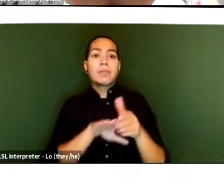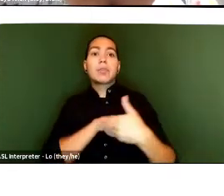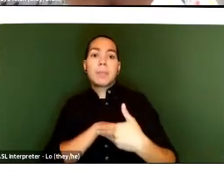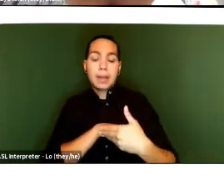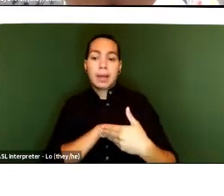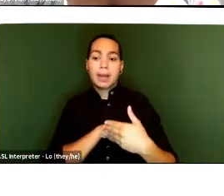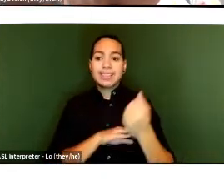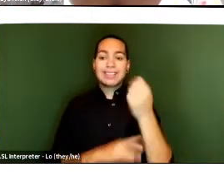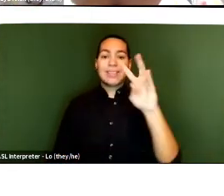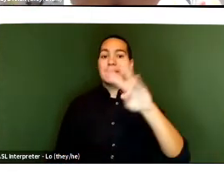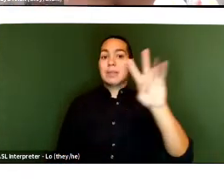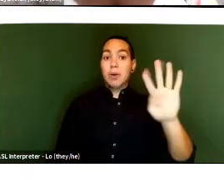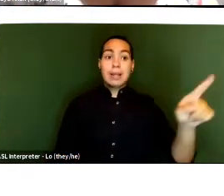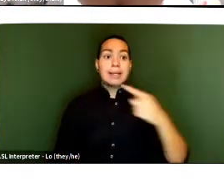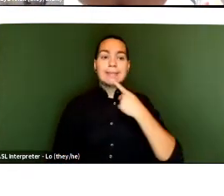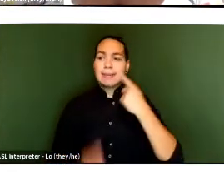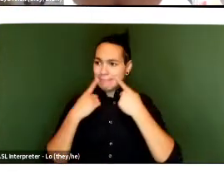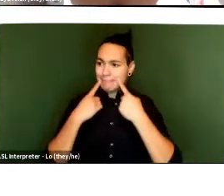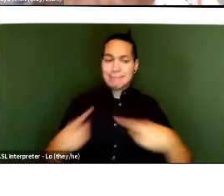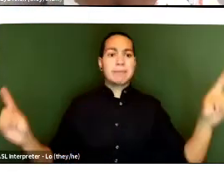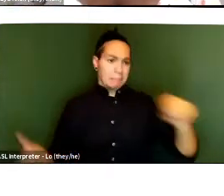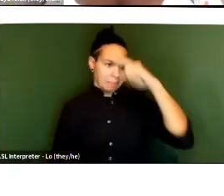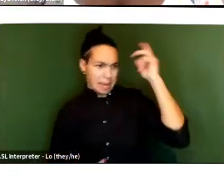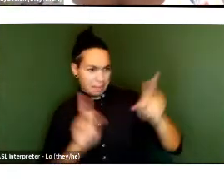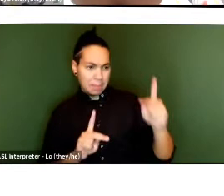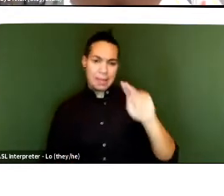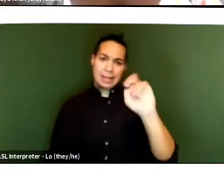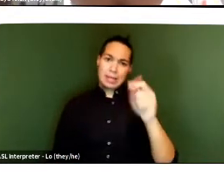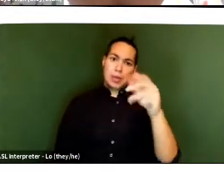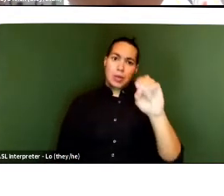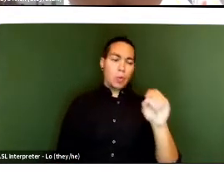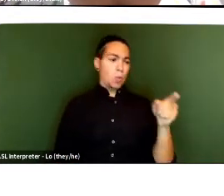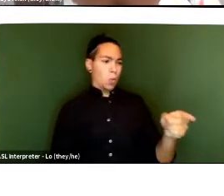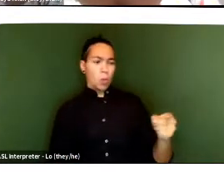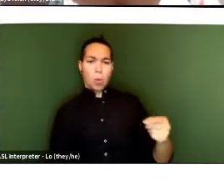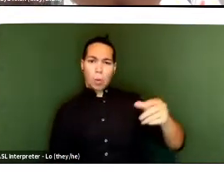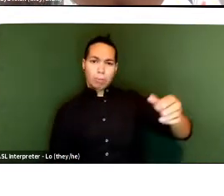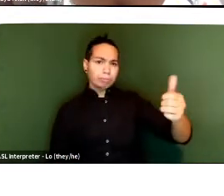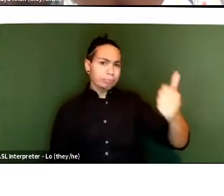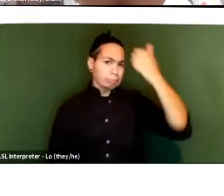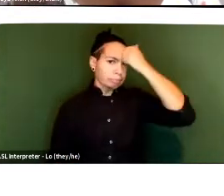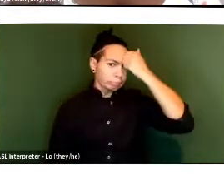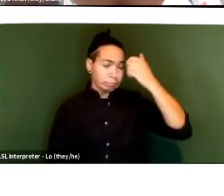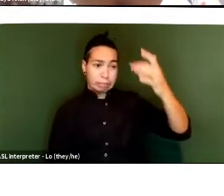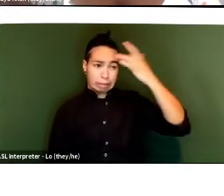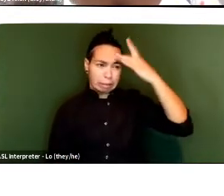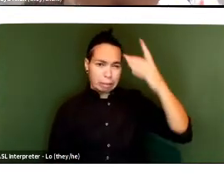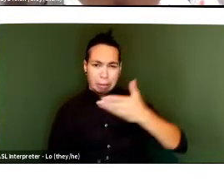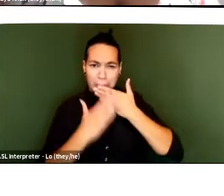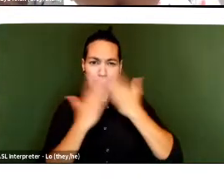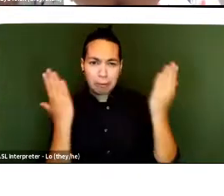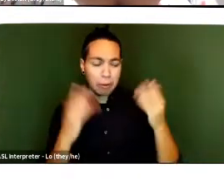he asserted that Black people, the Negro, was so void of genius and incapable of